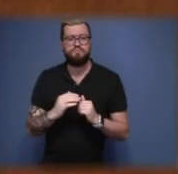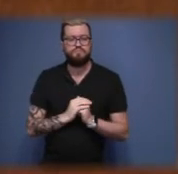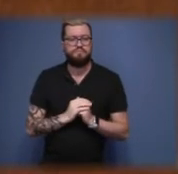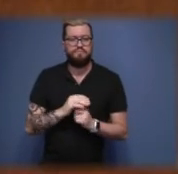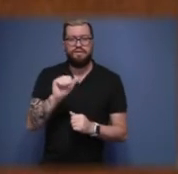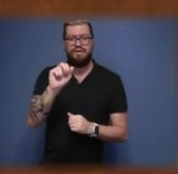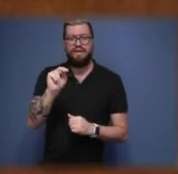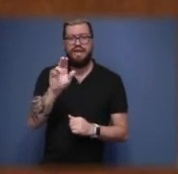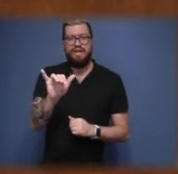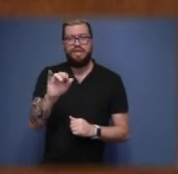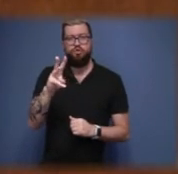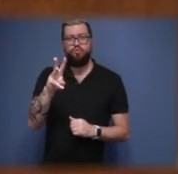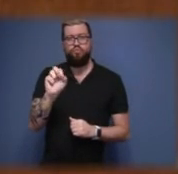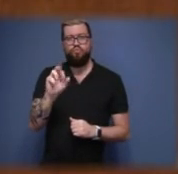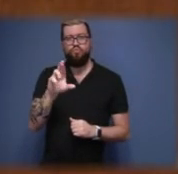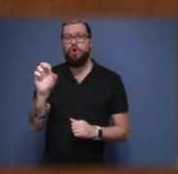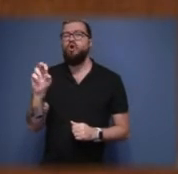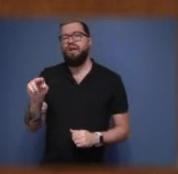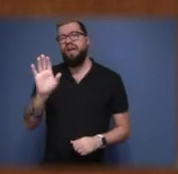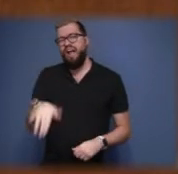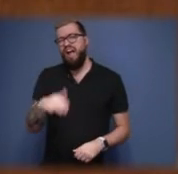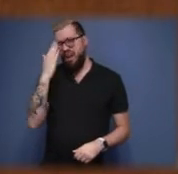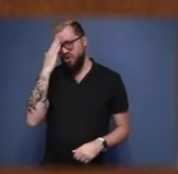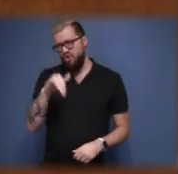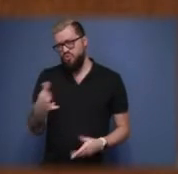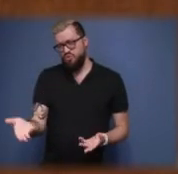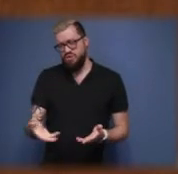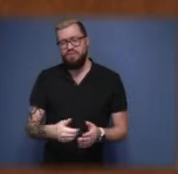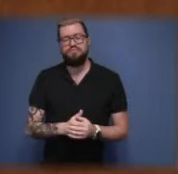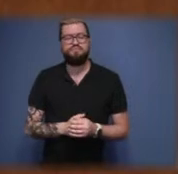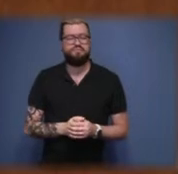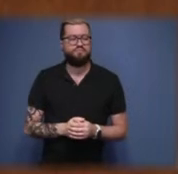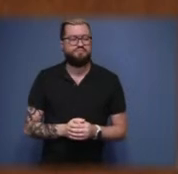Andy Warren, I know you're here.